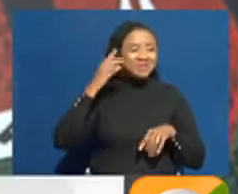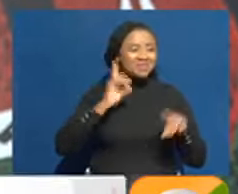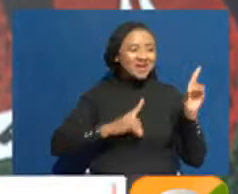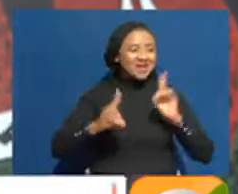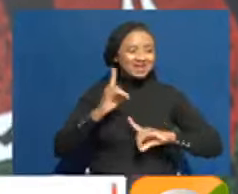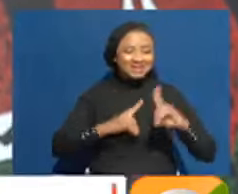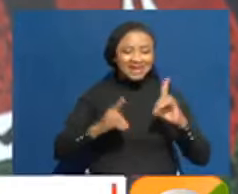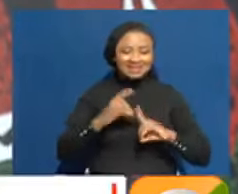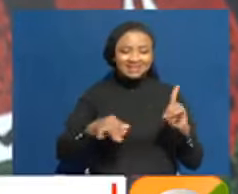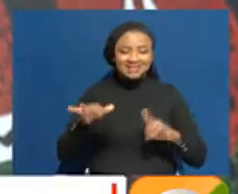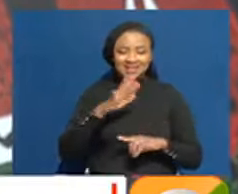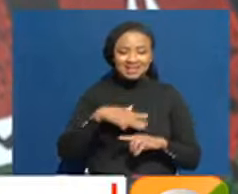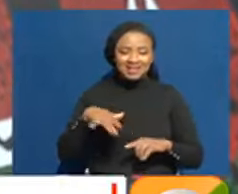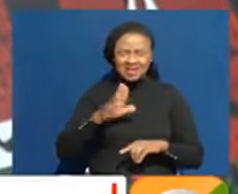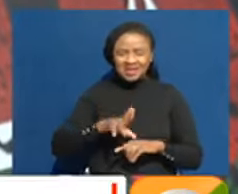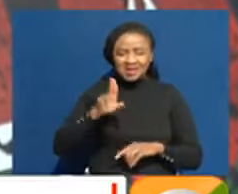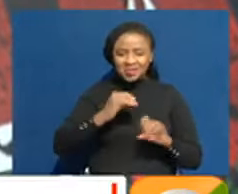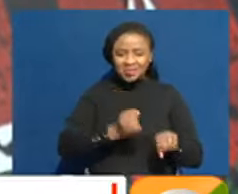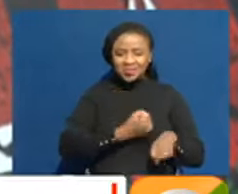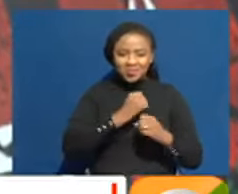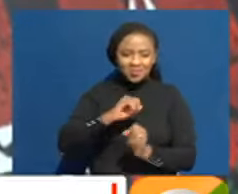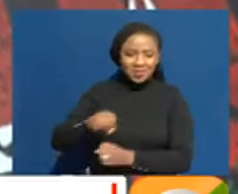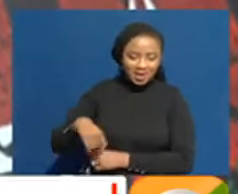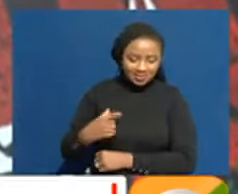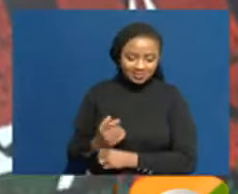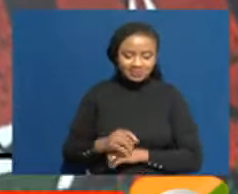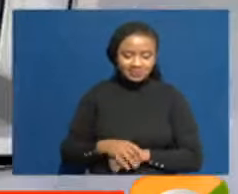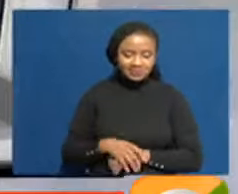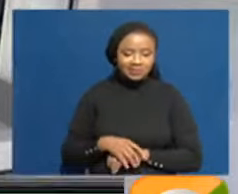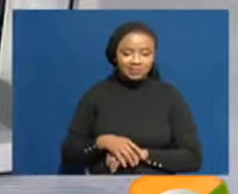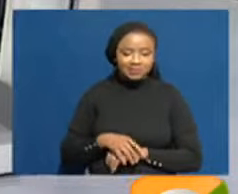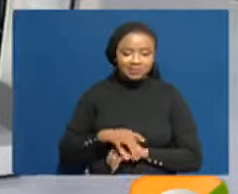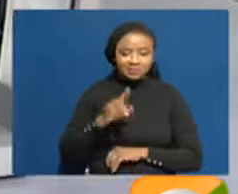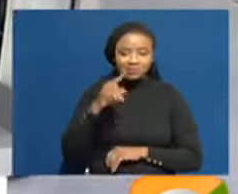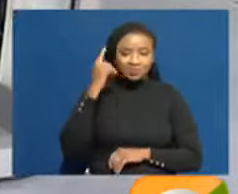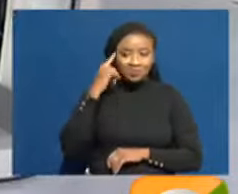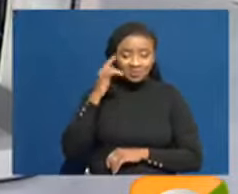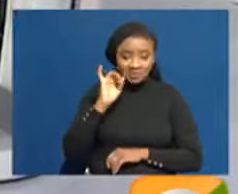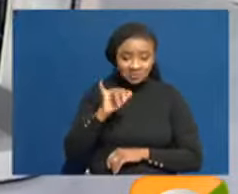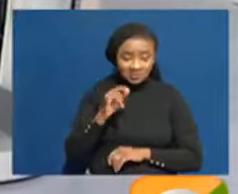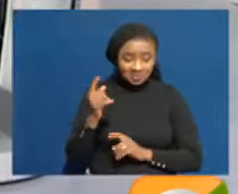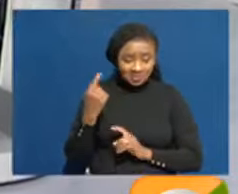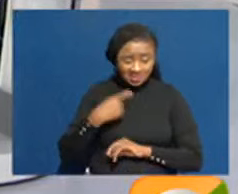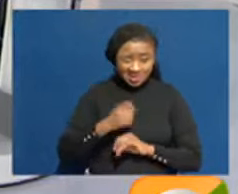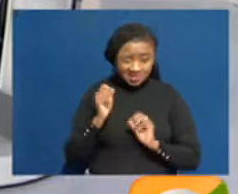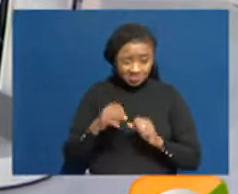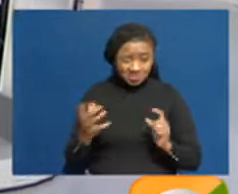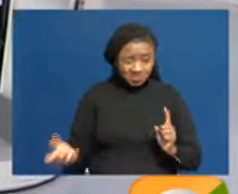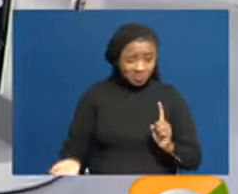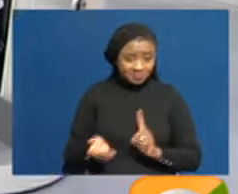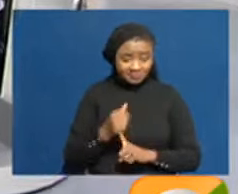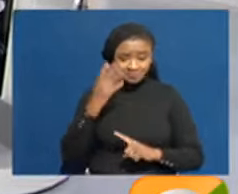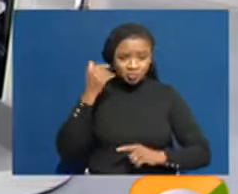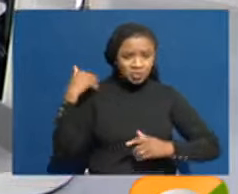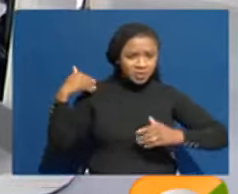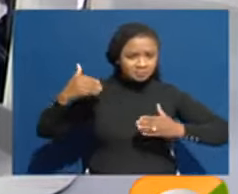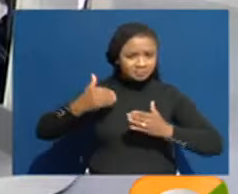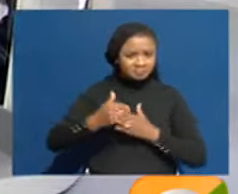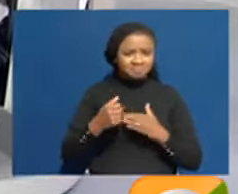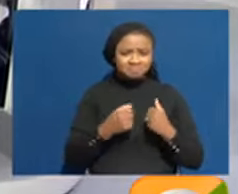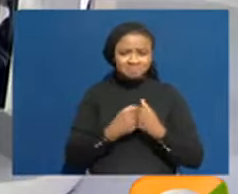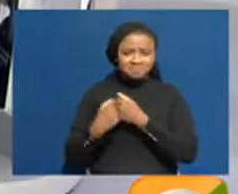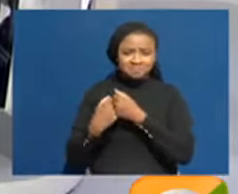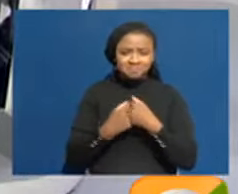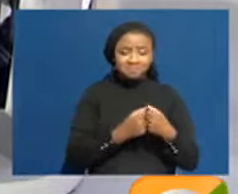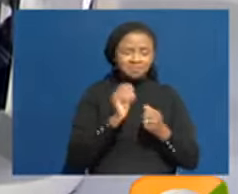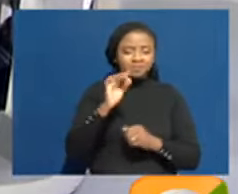Very excited. Yeah. It was a wonderful day. Yeah. Yes. Did you think that day would come, despite everything that you had all gone through? Remember, we are